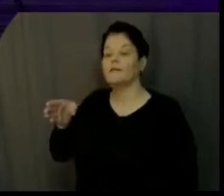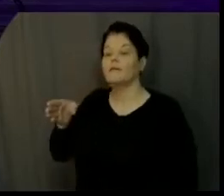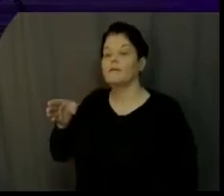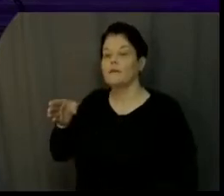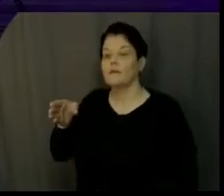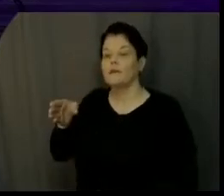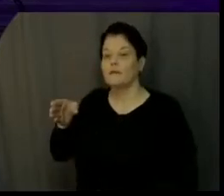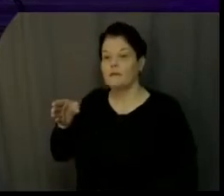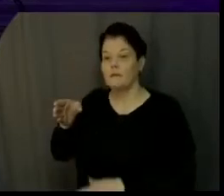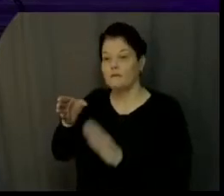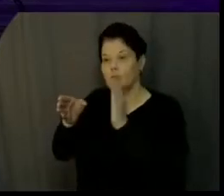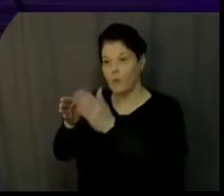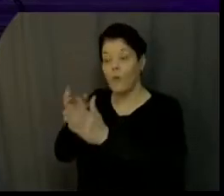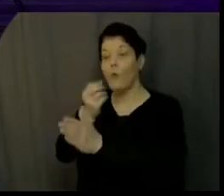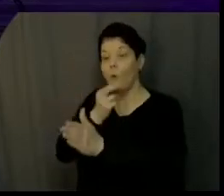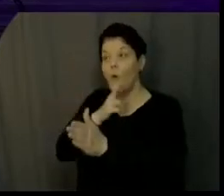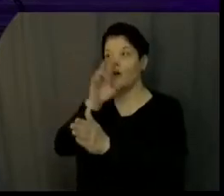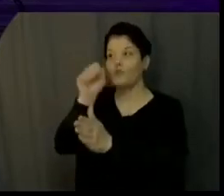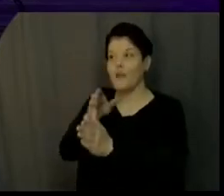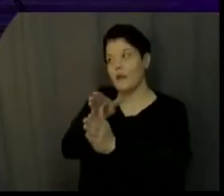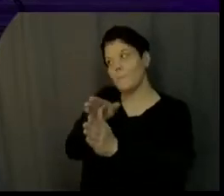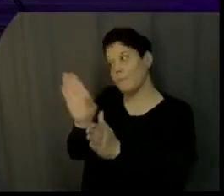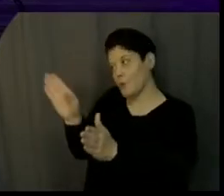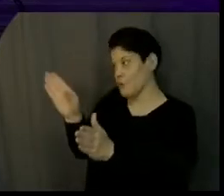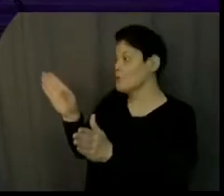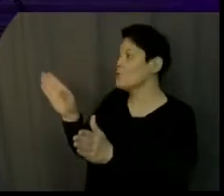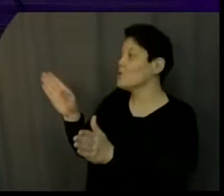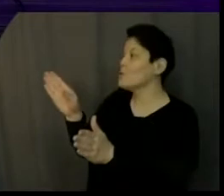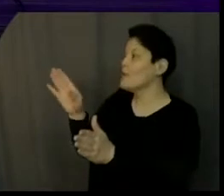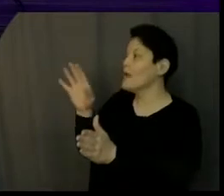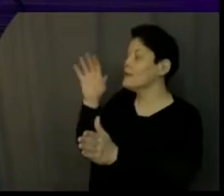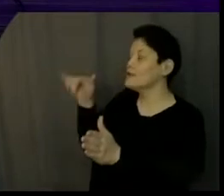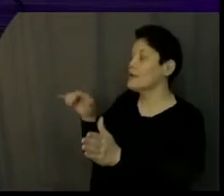76. You had to stay straight, or you could take an off-ramp and stay on